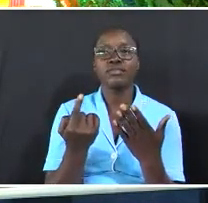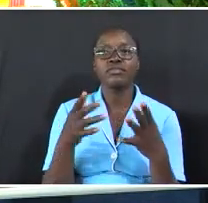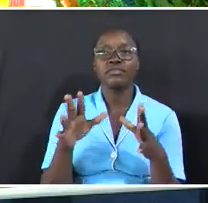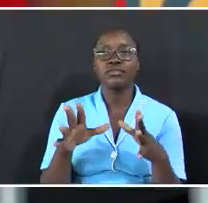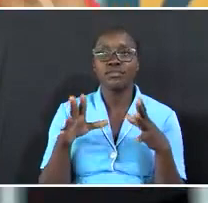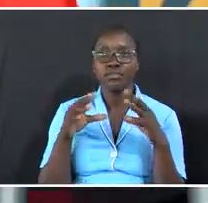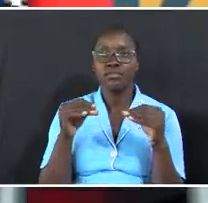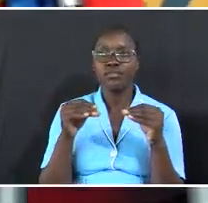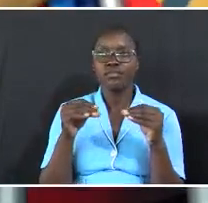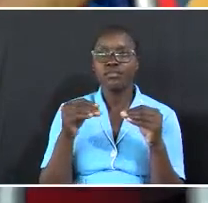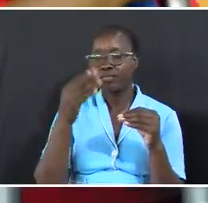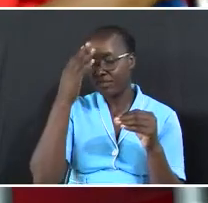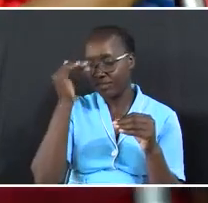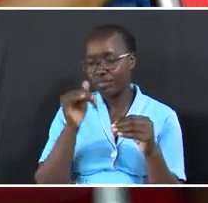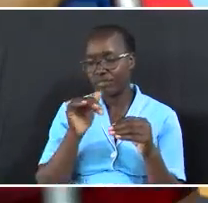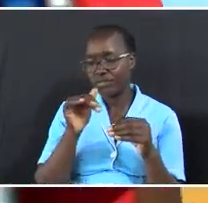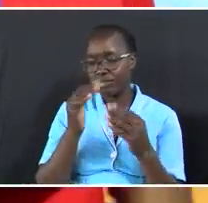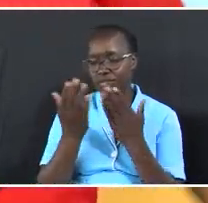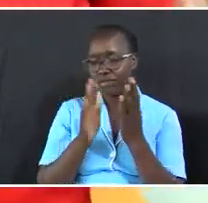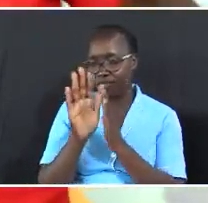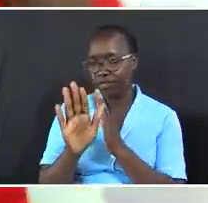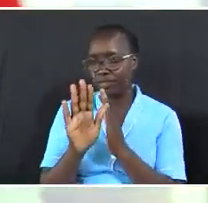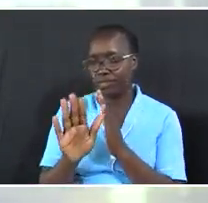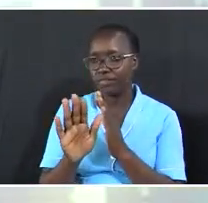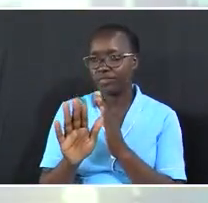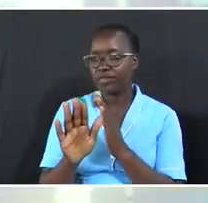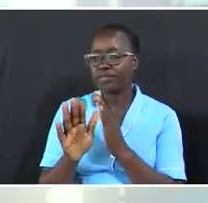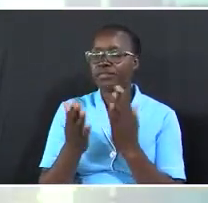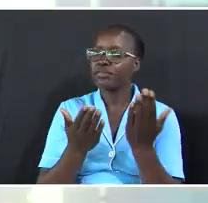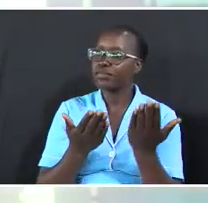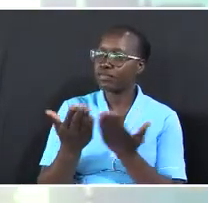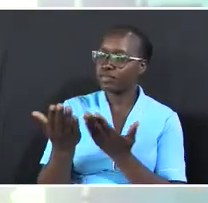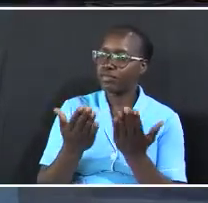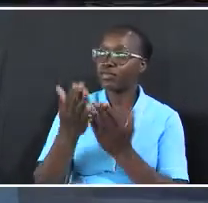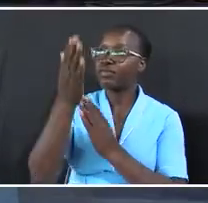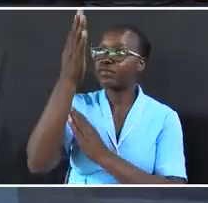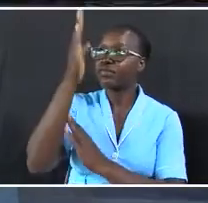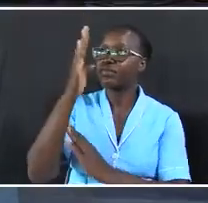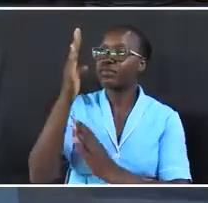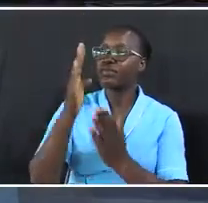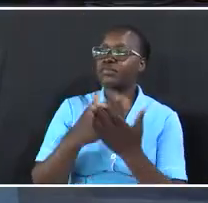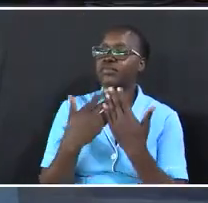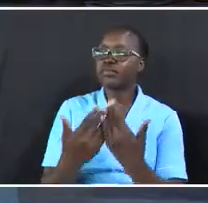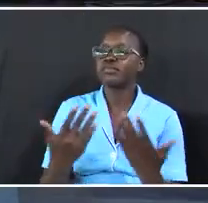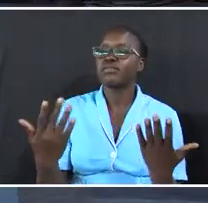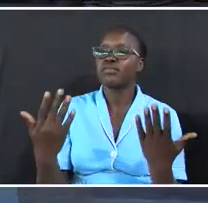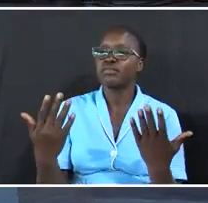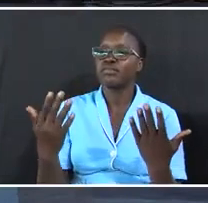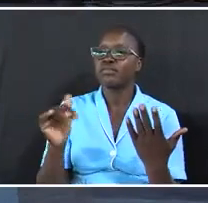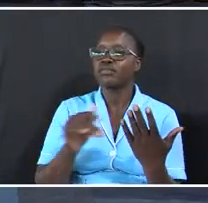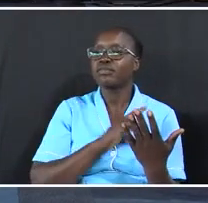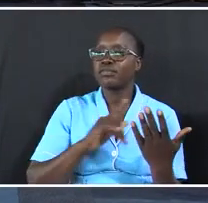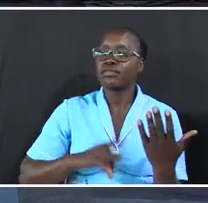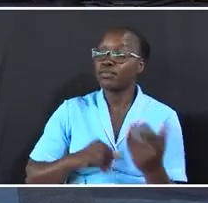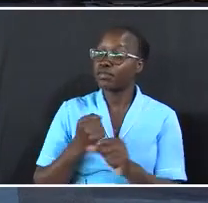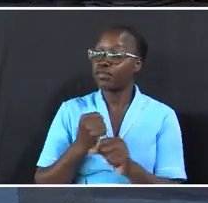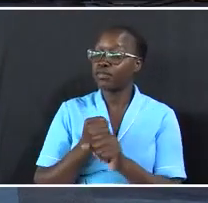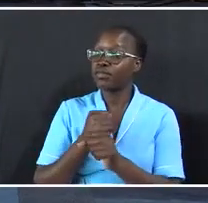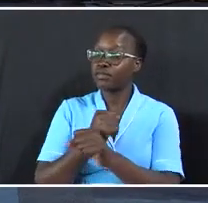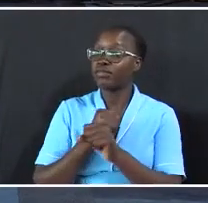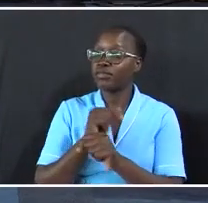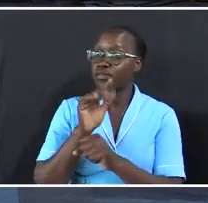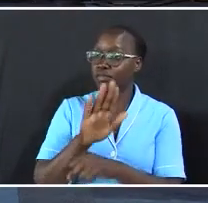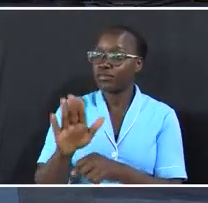receive because of your service. Because you are serving God, there are some things that the Lord will do to preserve